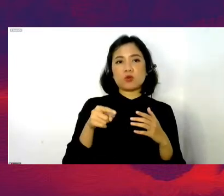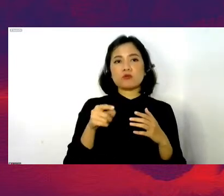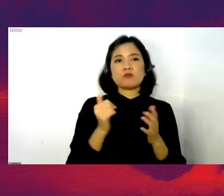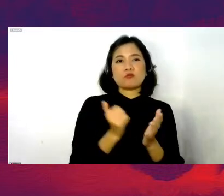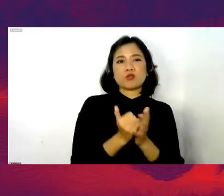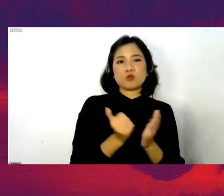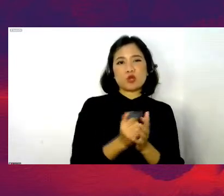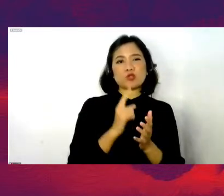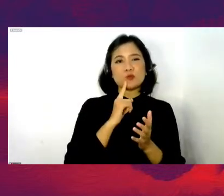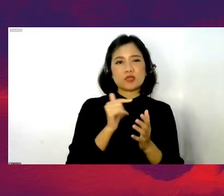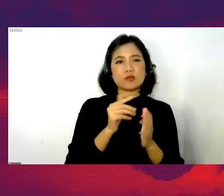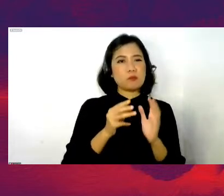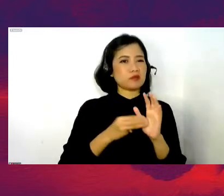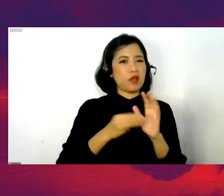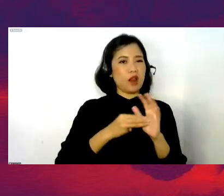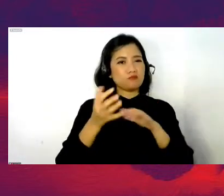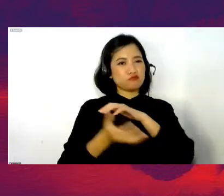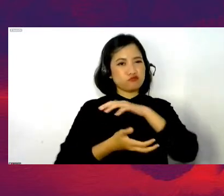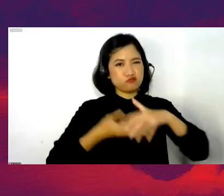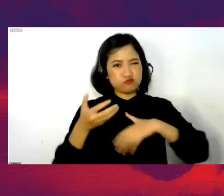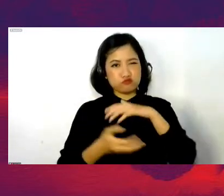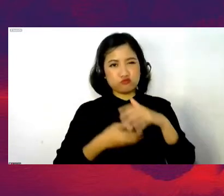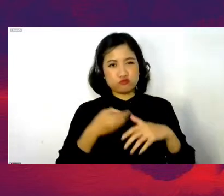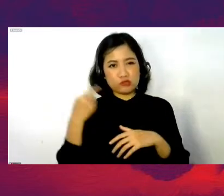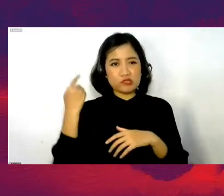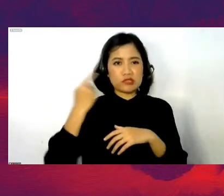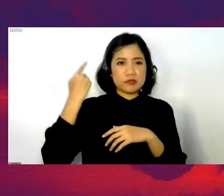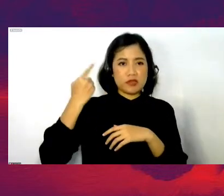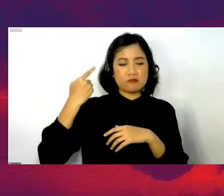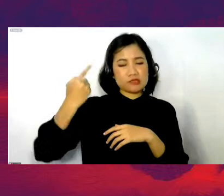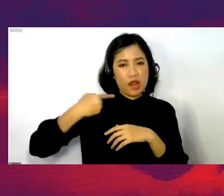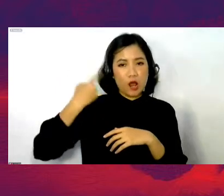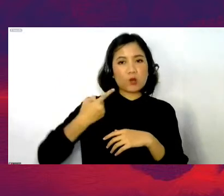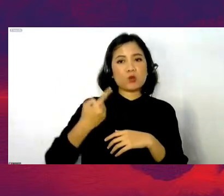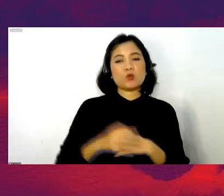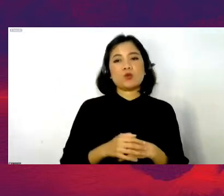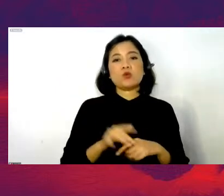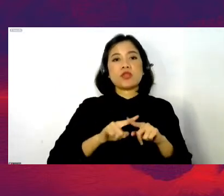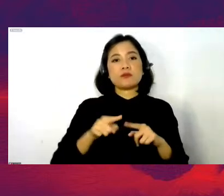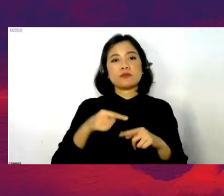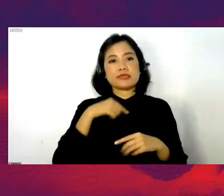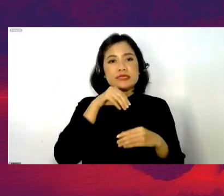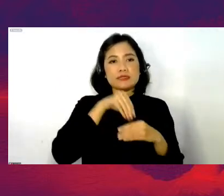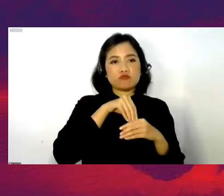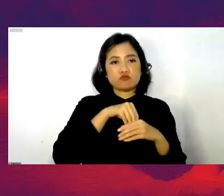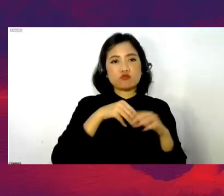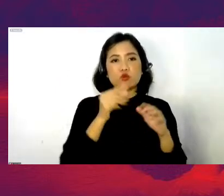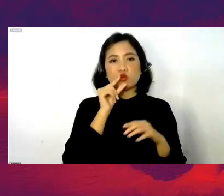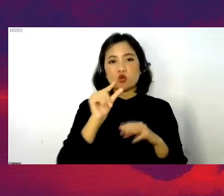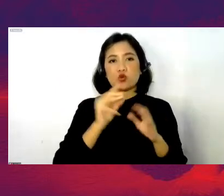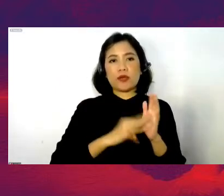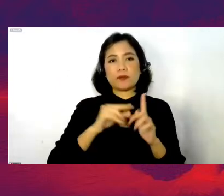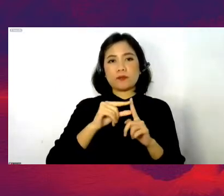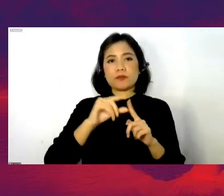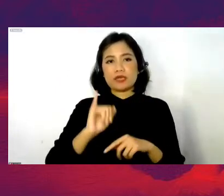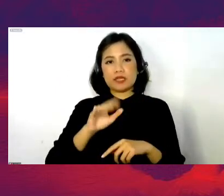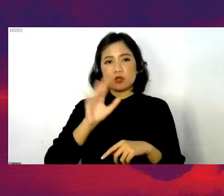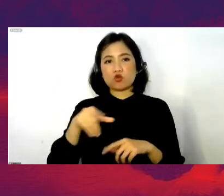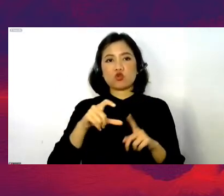extensive assisting the government on poverty programs, and you also, I think, long time